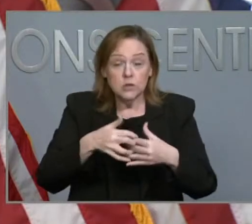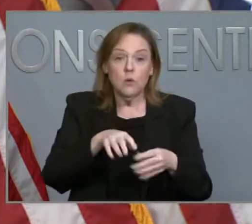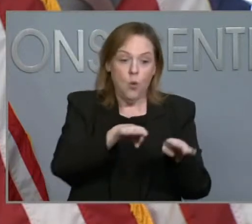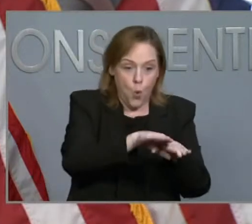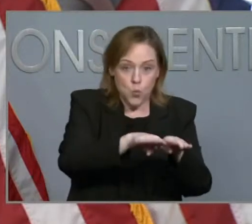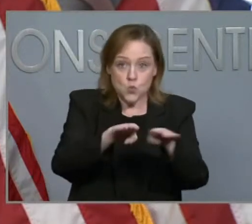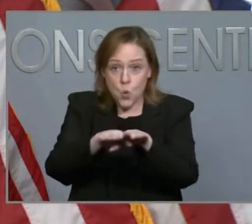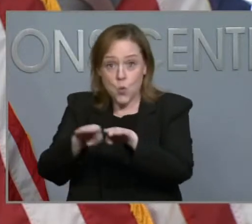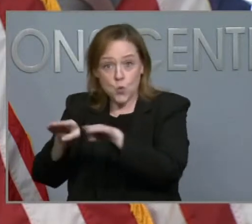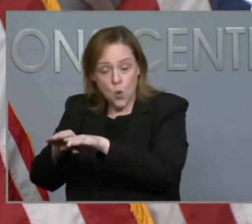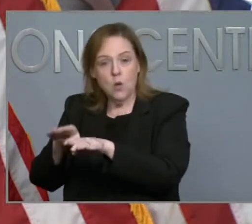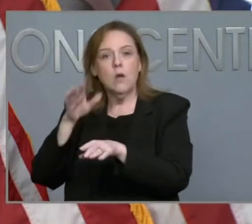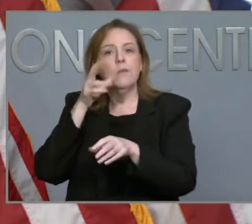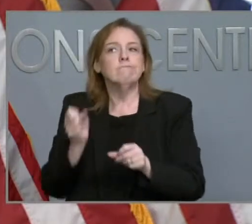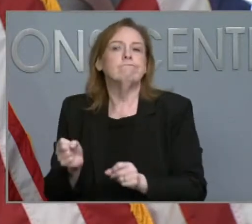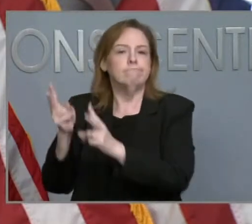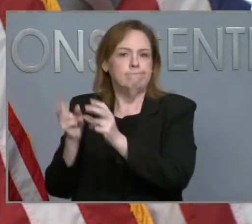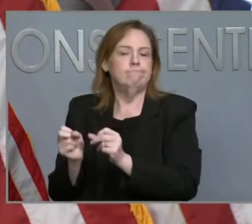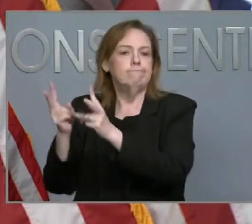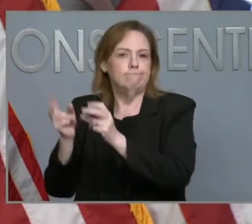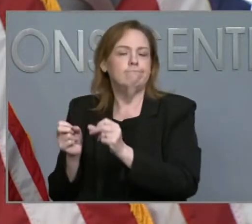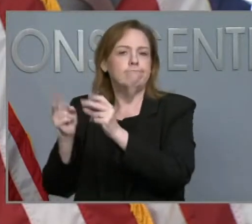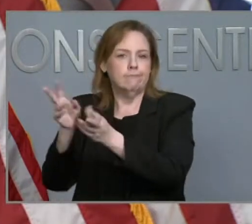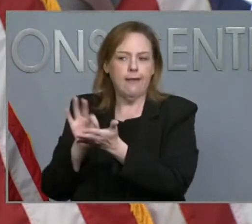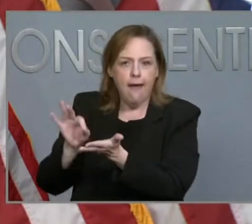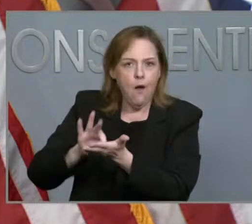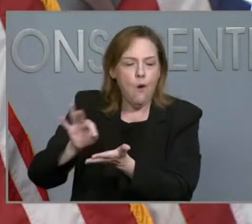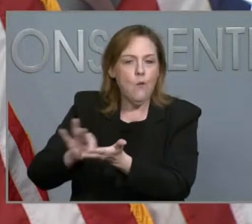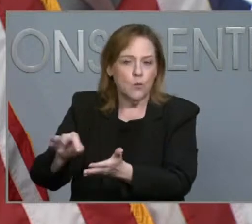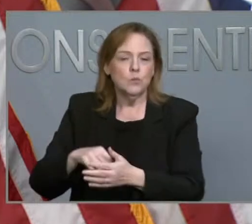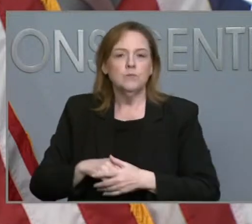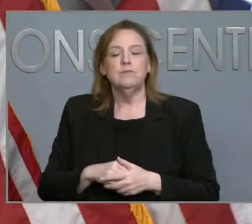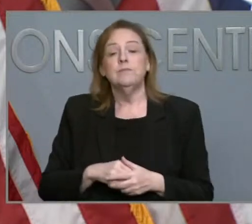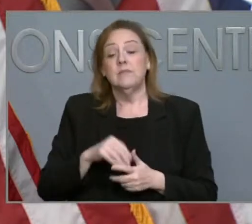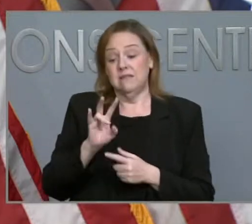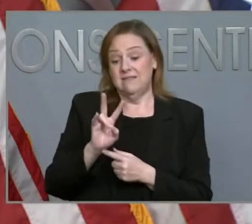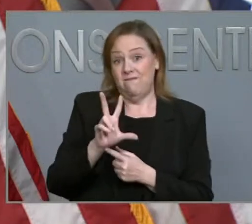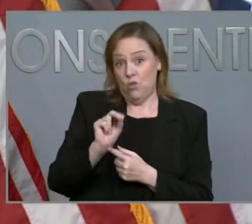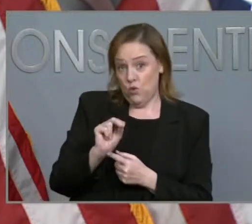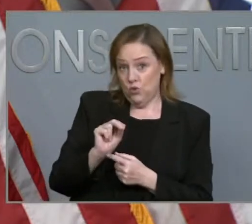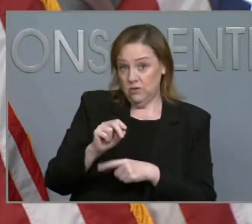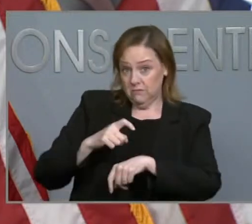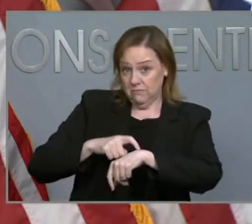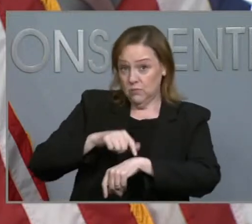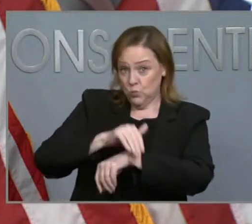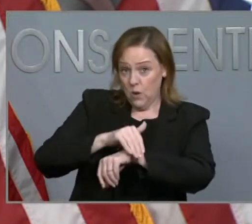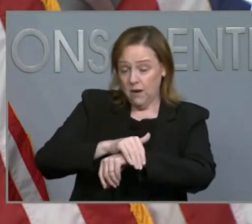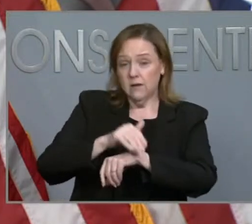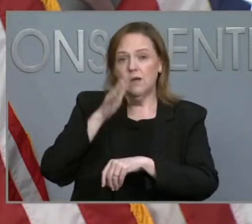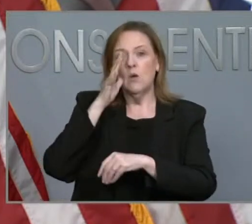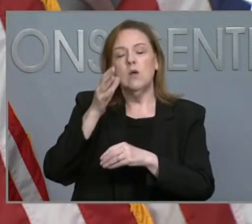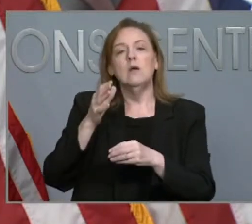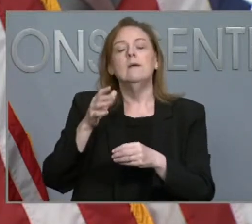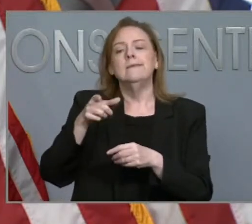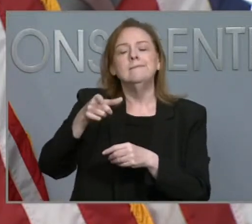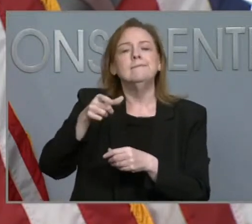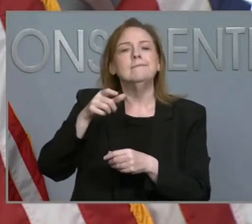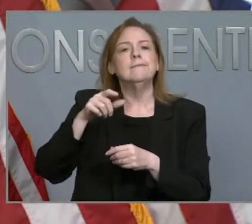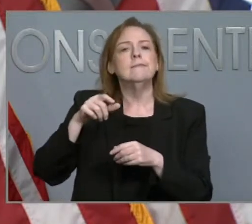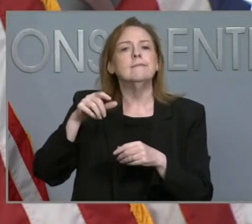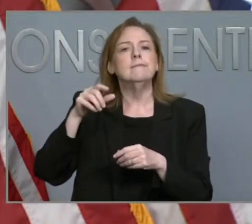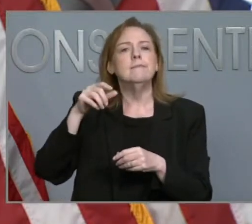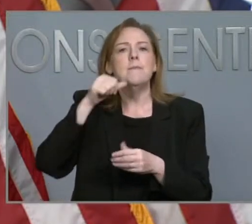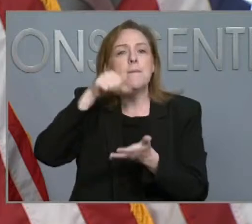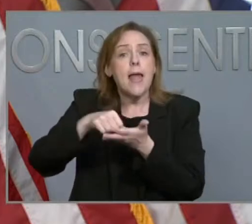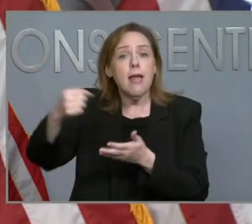the election night results as they come in. So at 7:30 p.m. we will release the absentee by mail